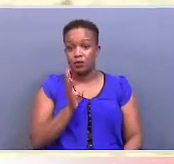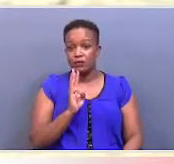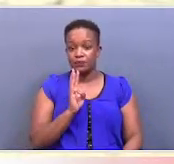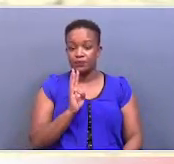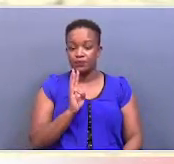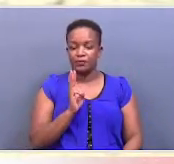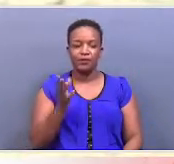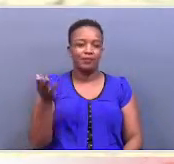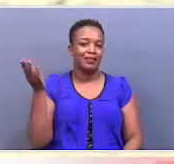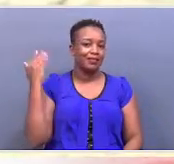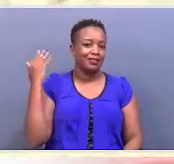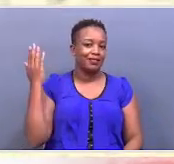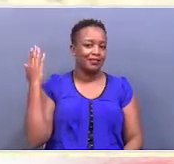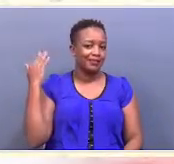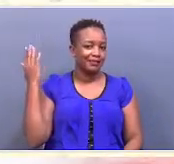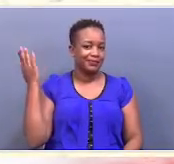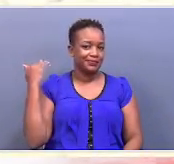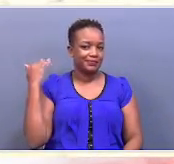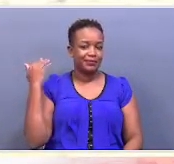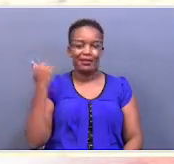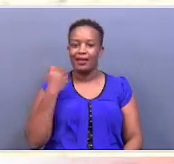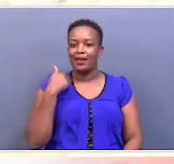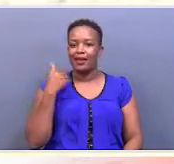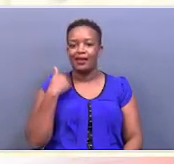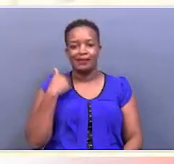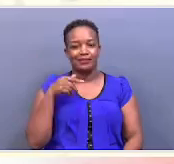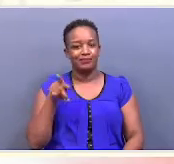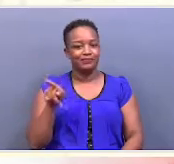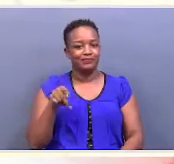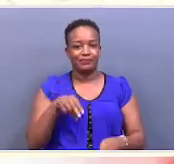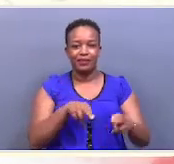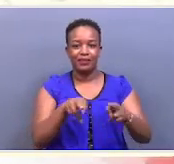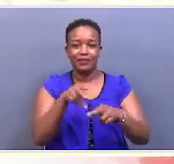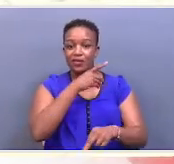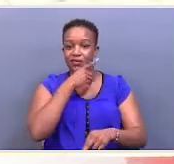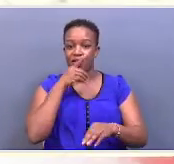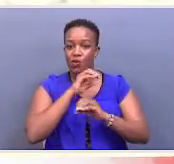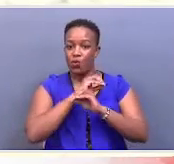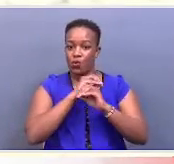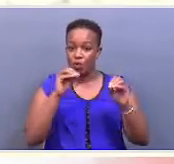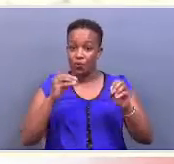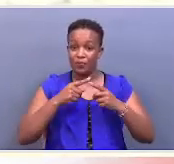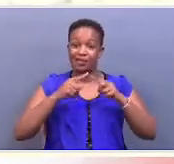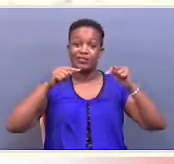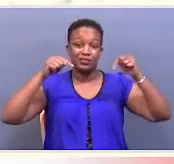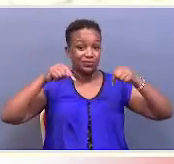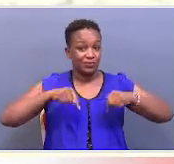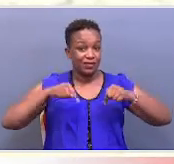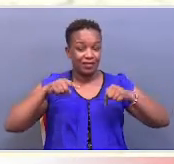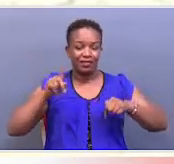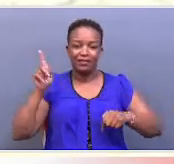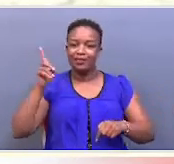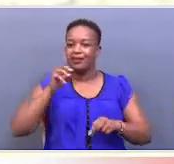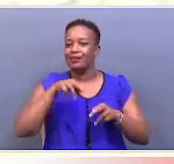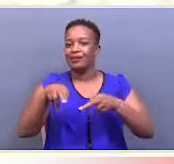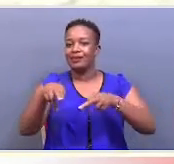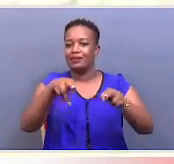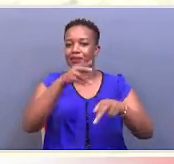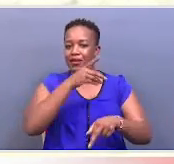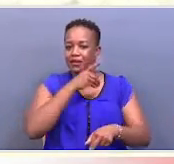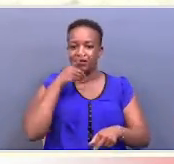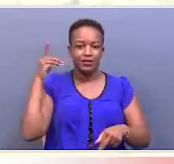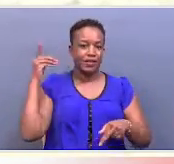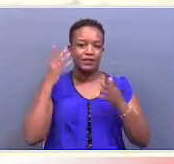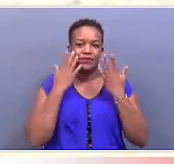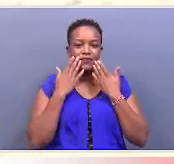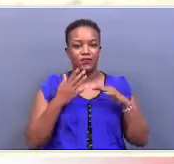kutoka shamani hakuona hiyo, hakuona hiyo moto nakauka. Lakini leo hiyo moto nakauka yote, lakini tukaulisha